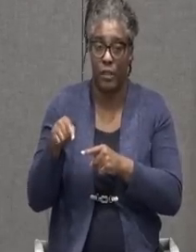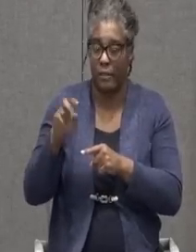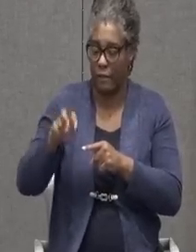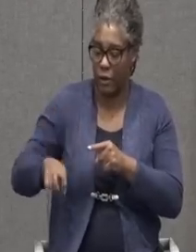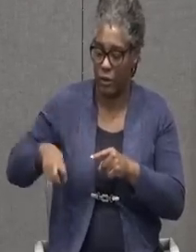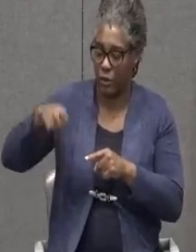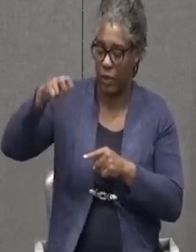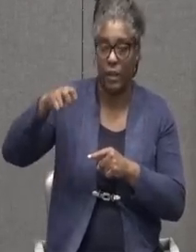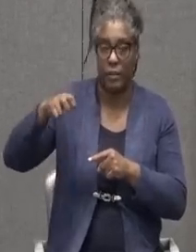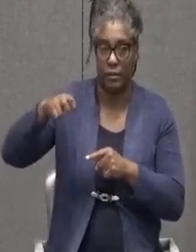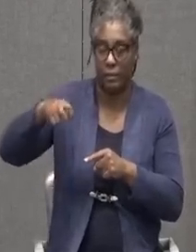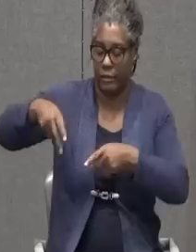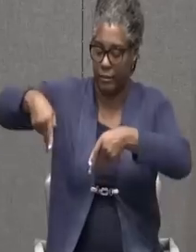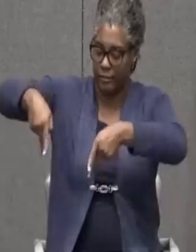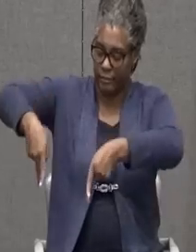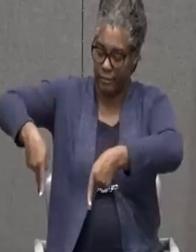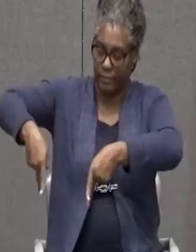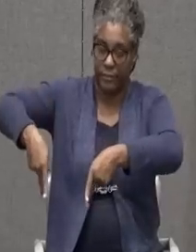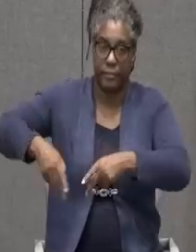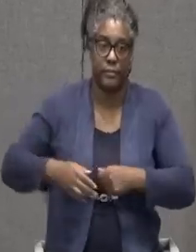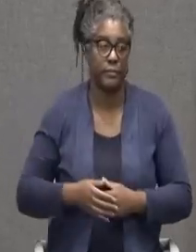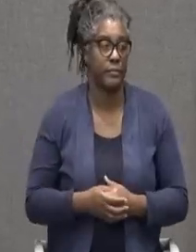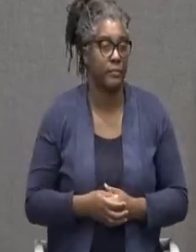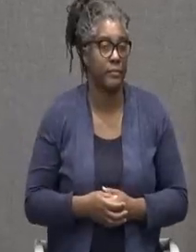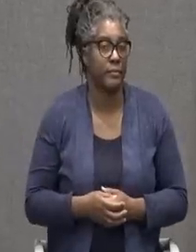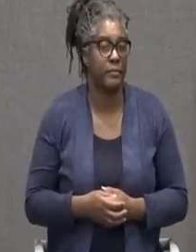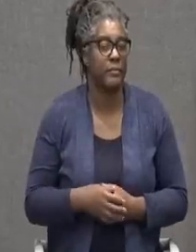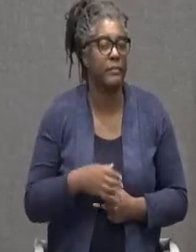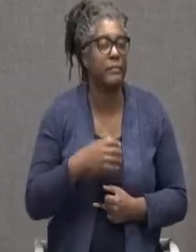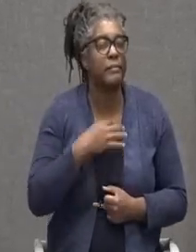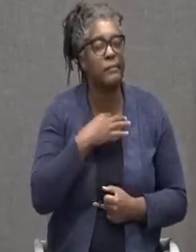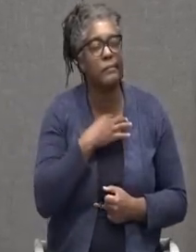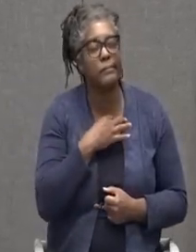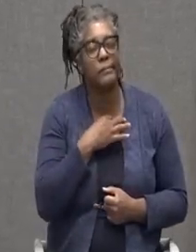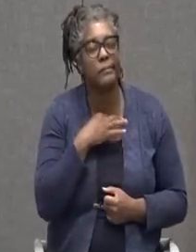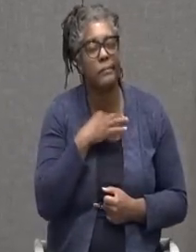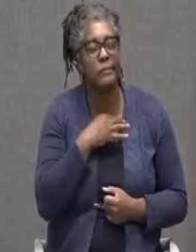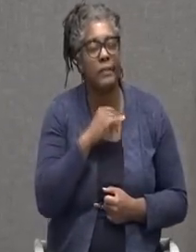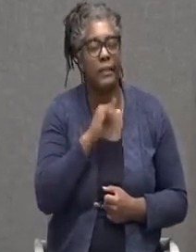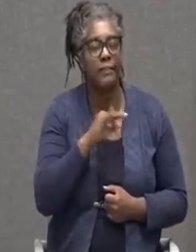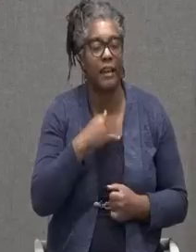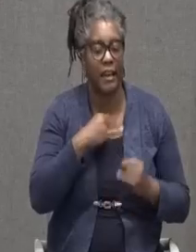I wonder if I have any string.